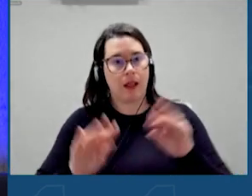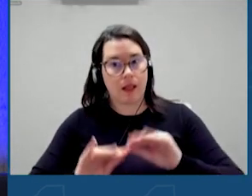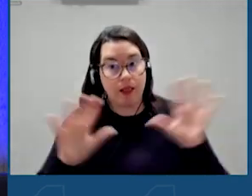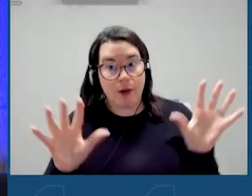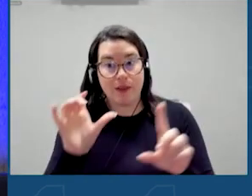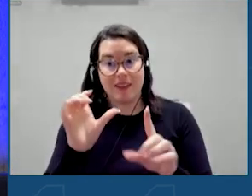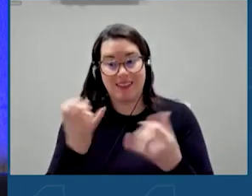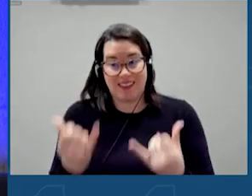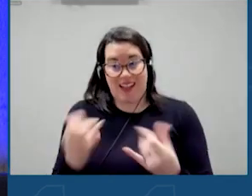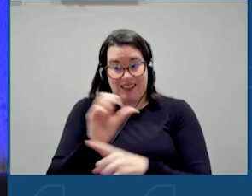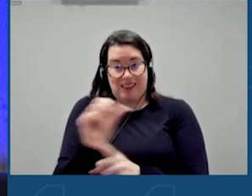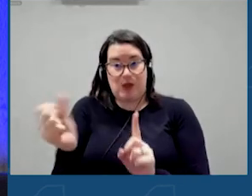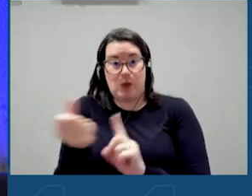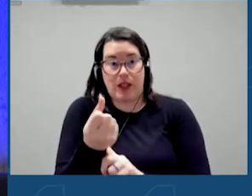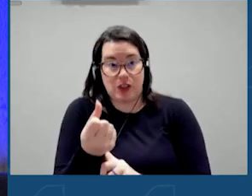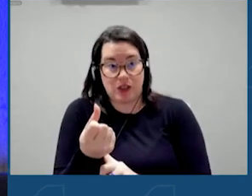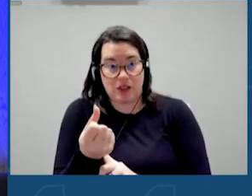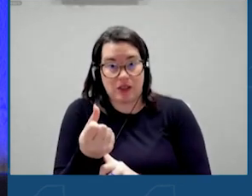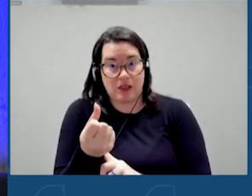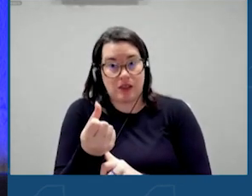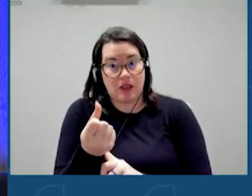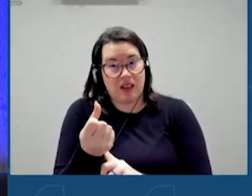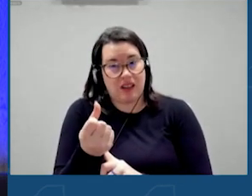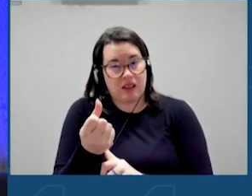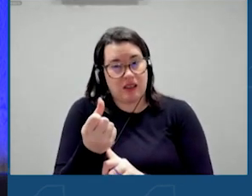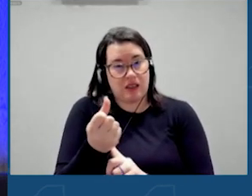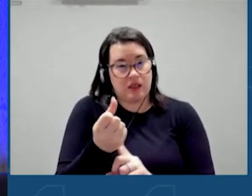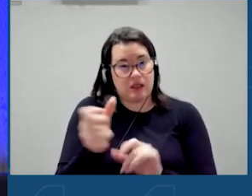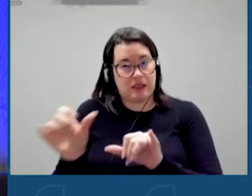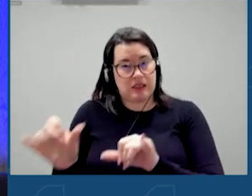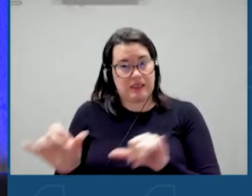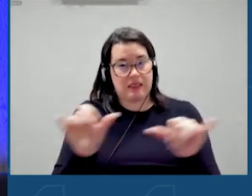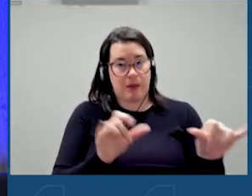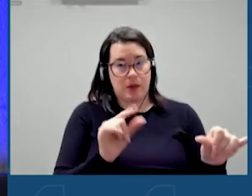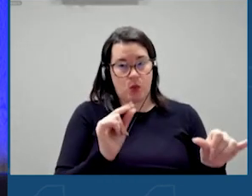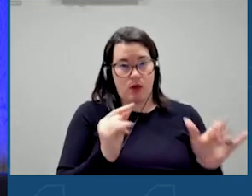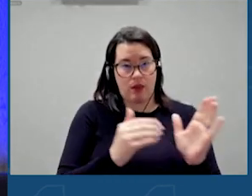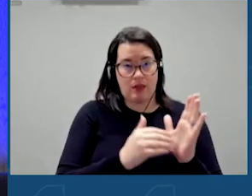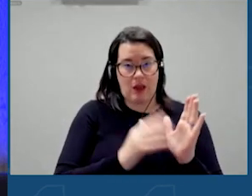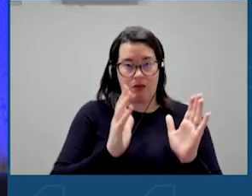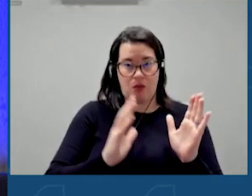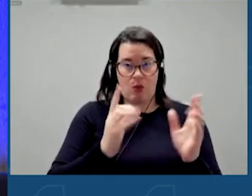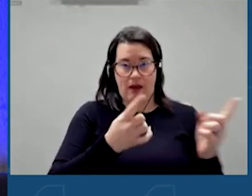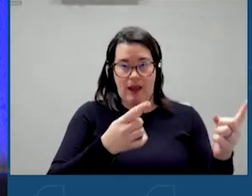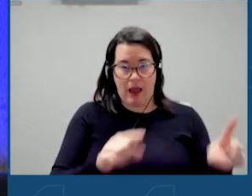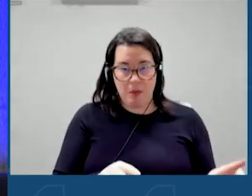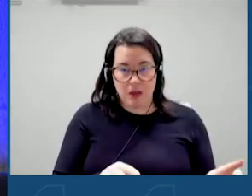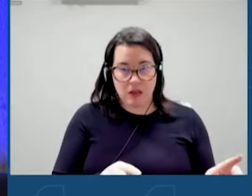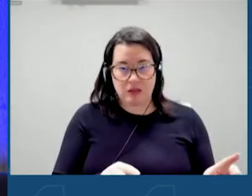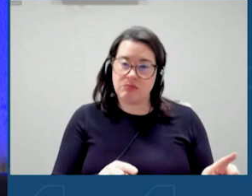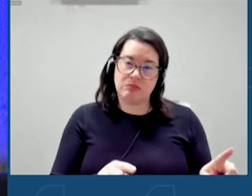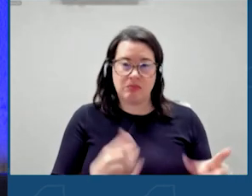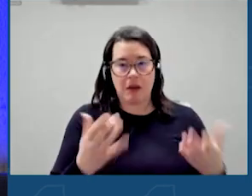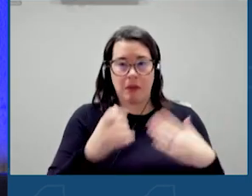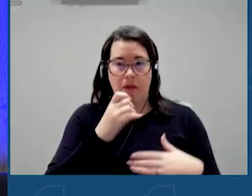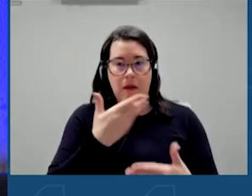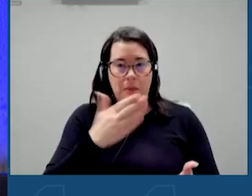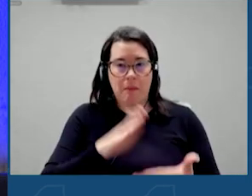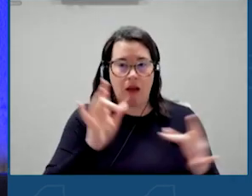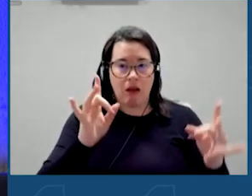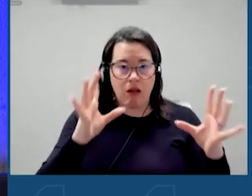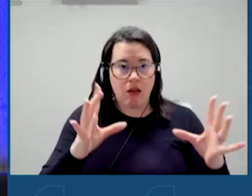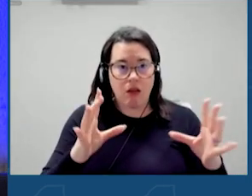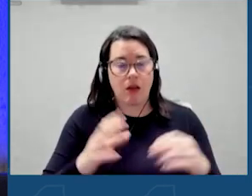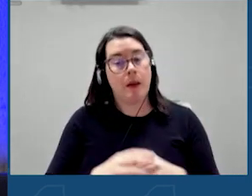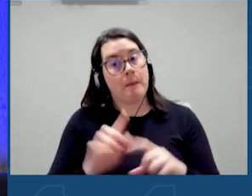today is nowhere near as dire as what I just described to you, what happened in Western New York, but also happened in many parts of our state.